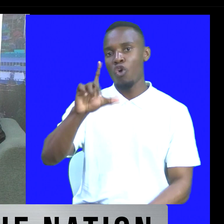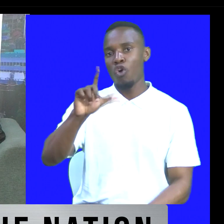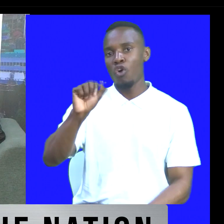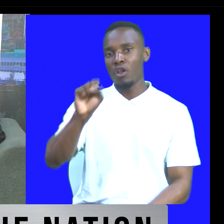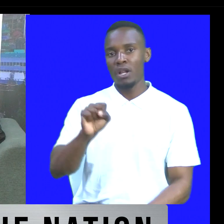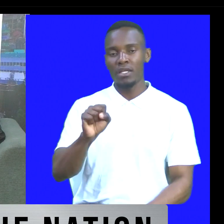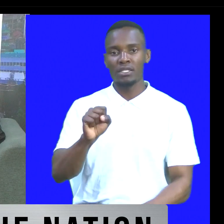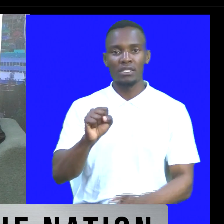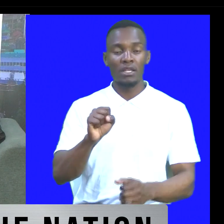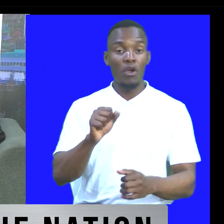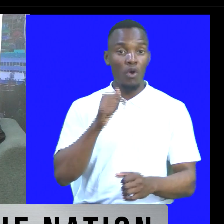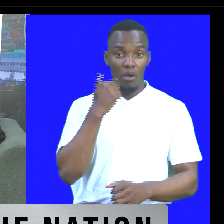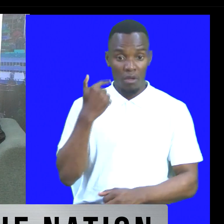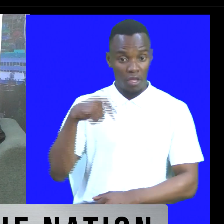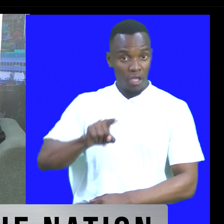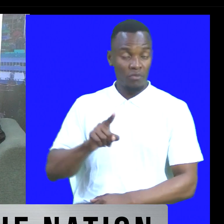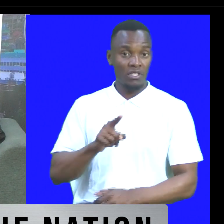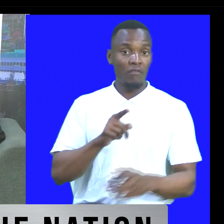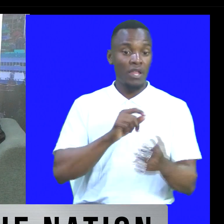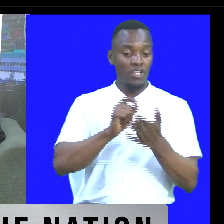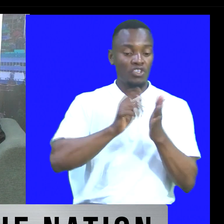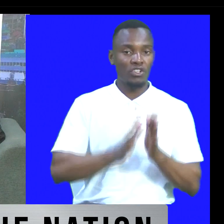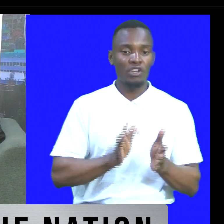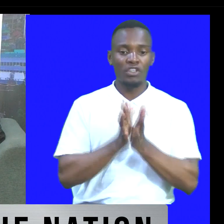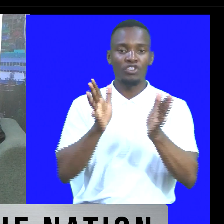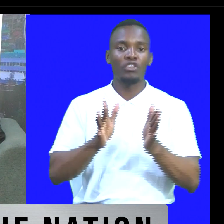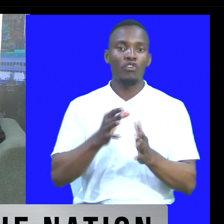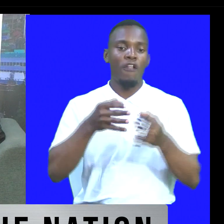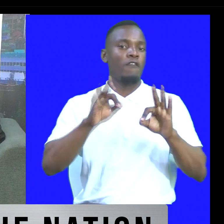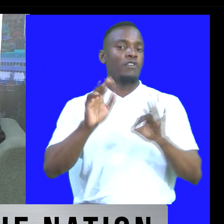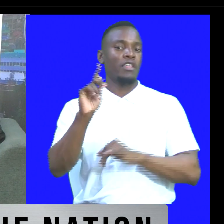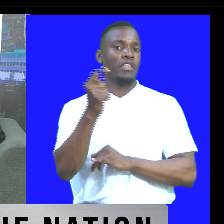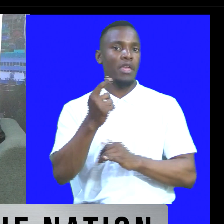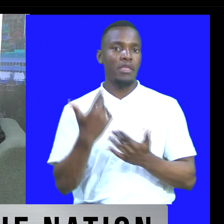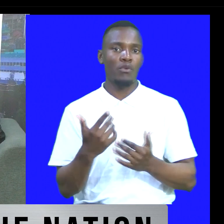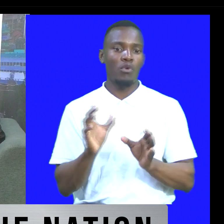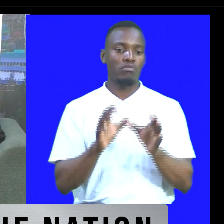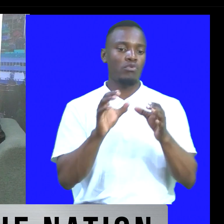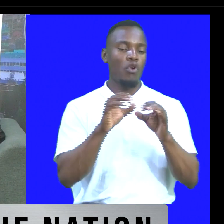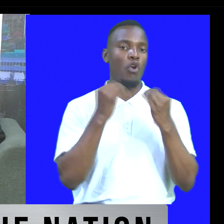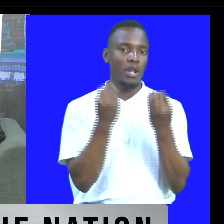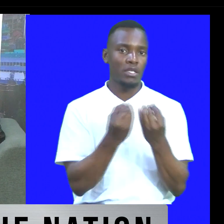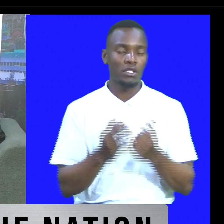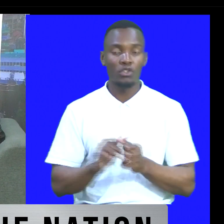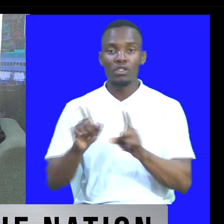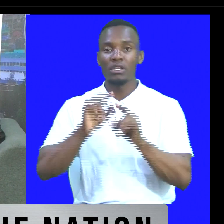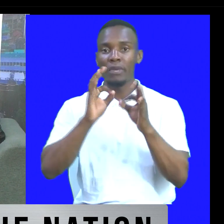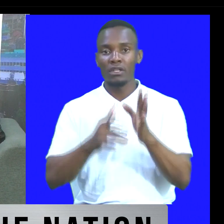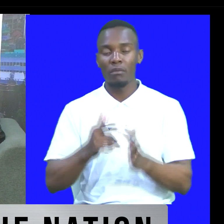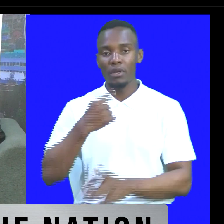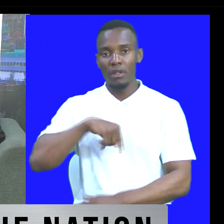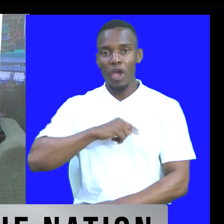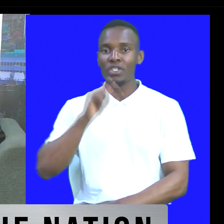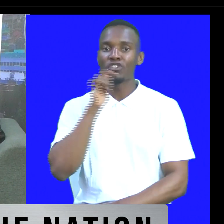Secretary General Free Kenya Movement. Our sign language interpreter is Tobias Omondi.